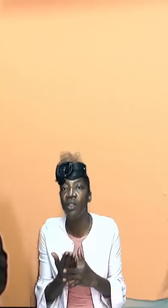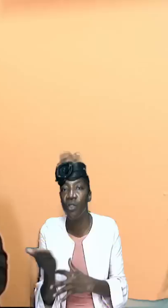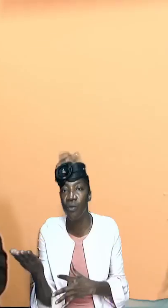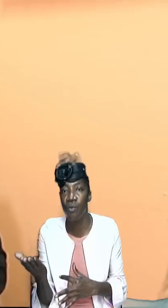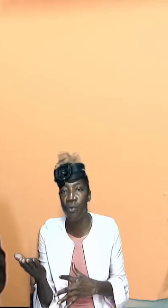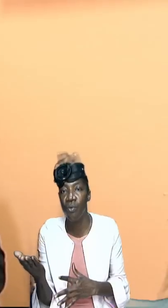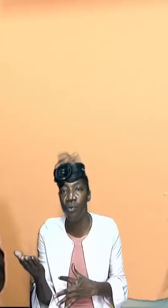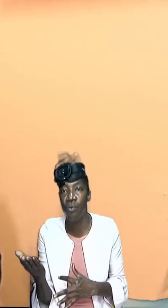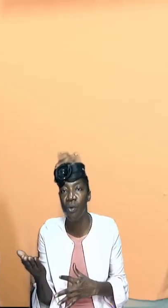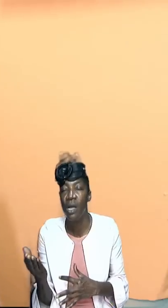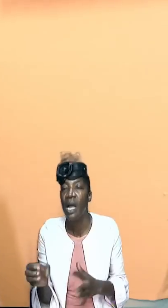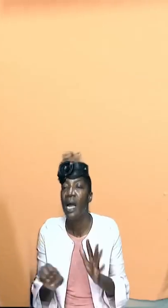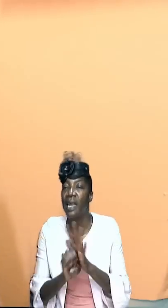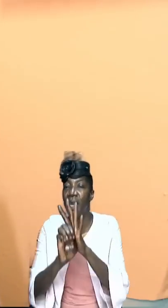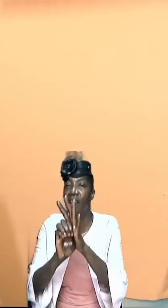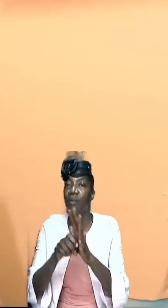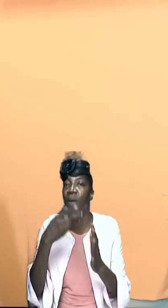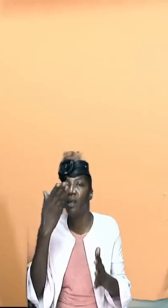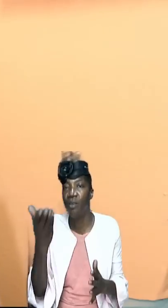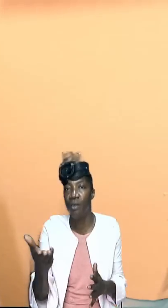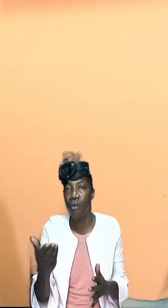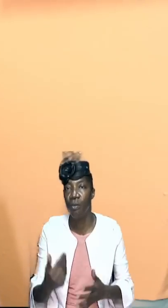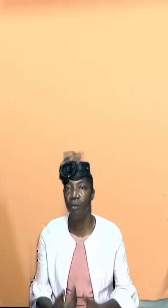just explain it to us. But this